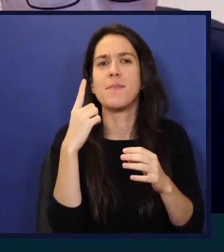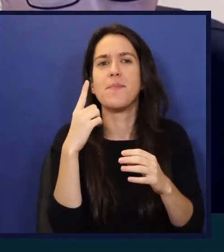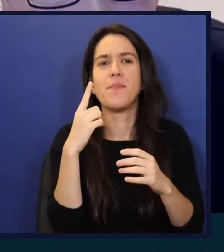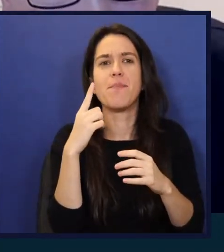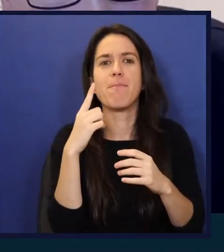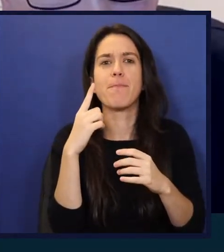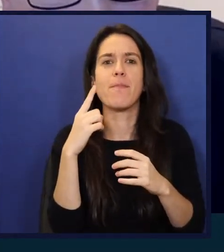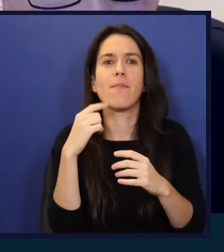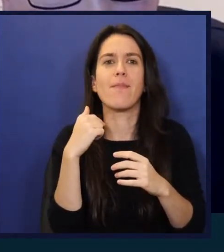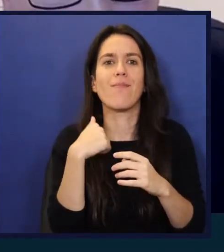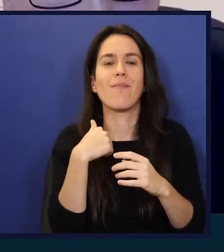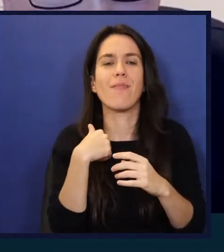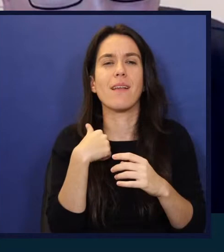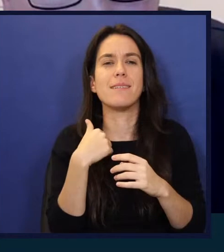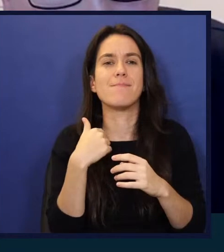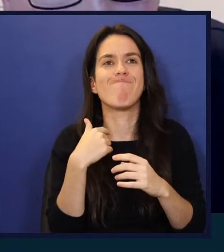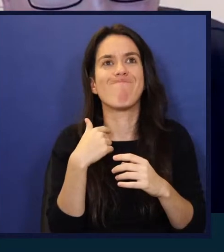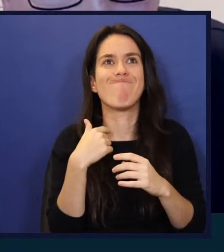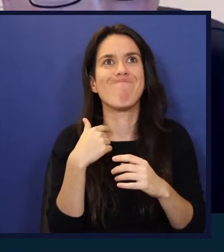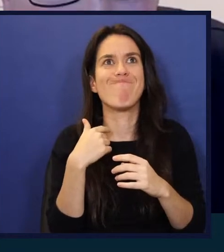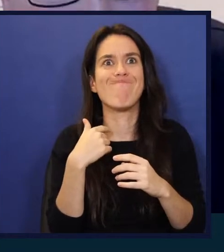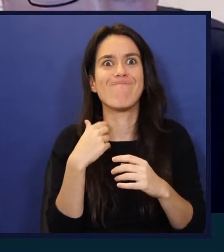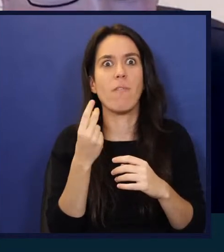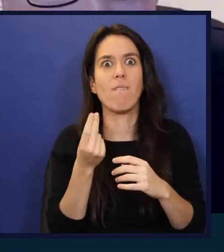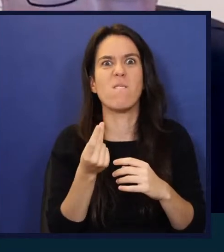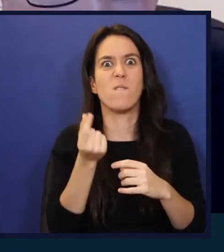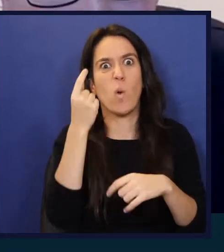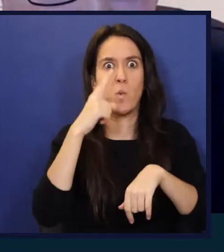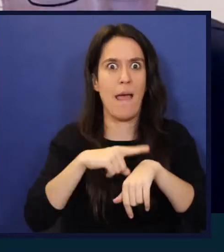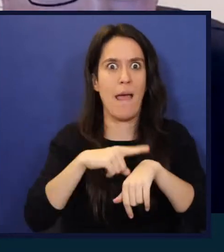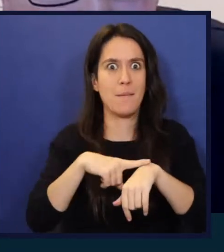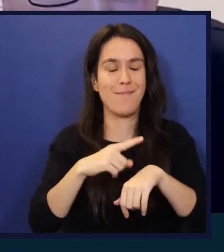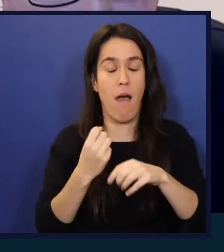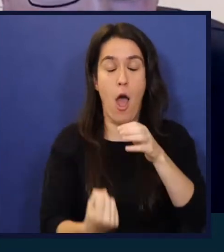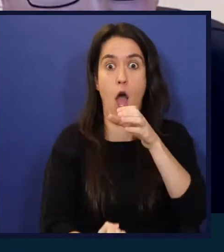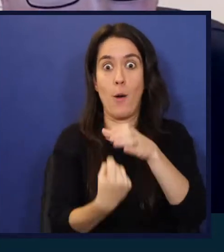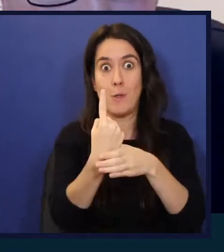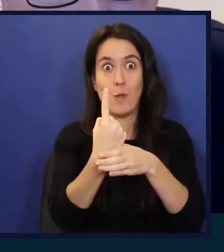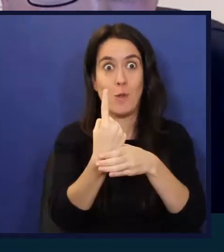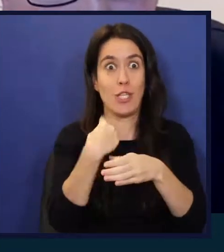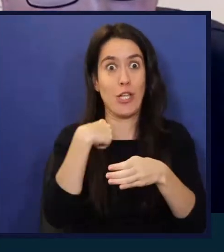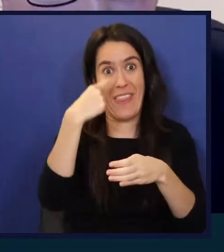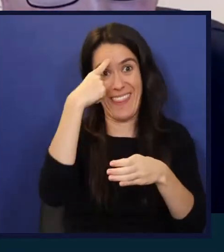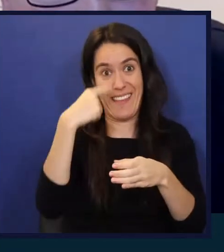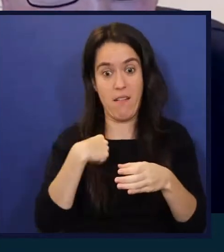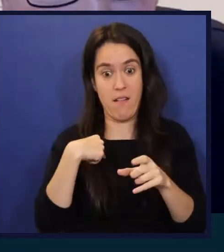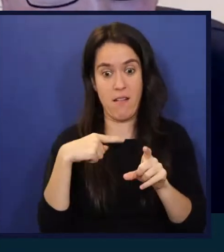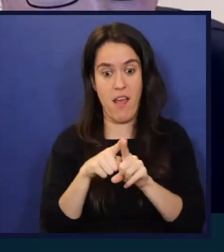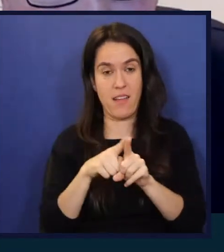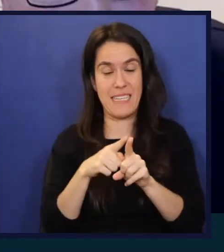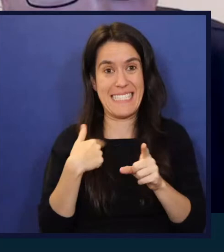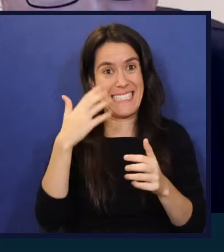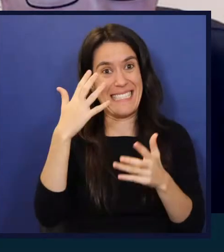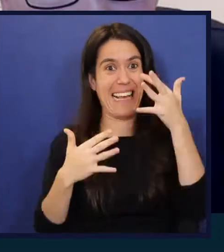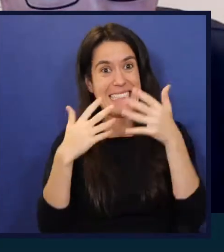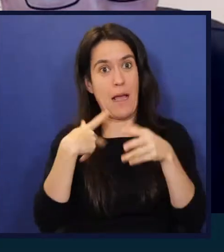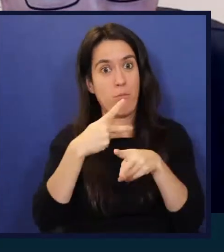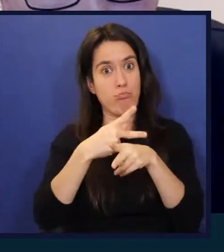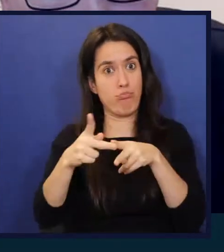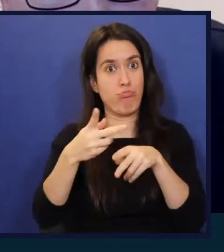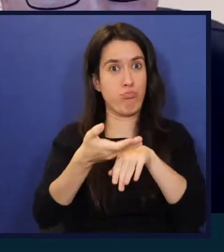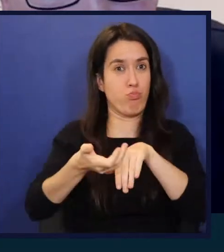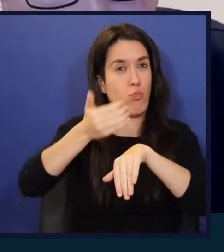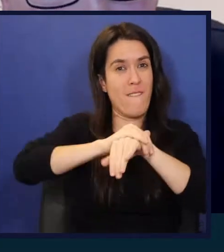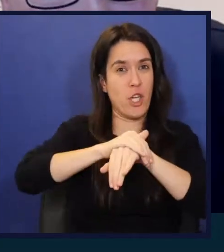there's few times in one's life where this opportunity comes up. And I actually think as data professionals, all of you are,